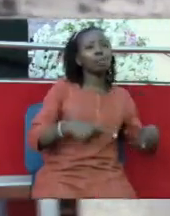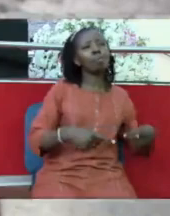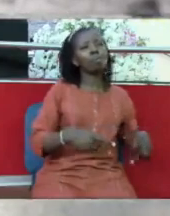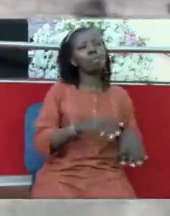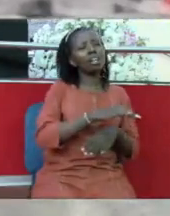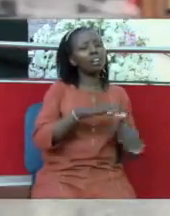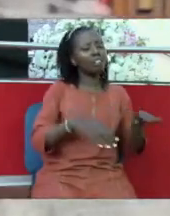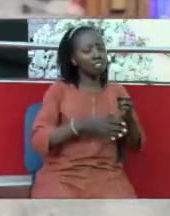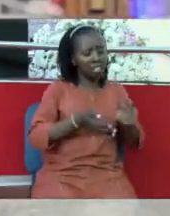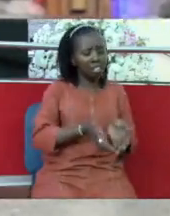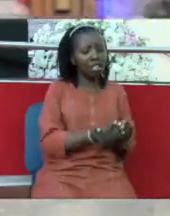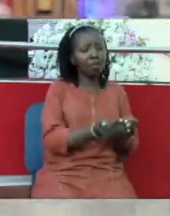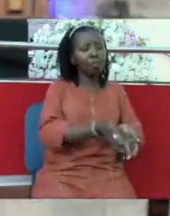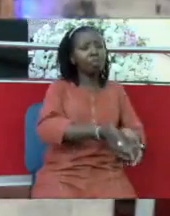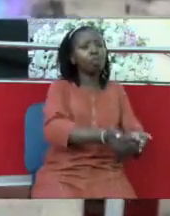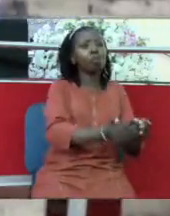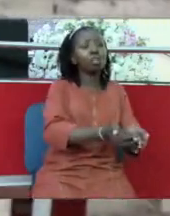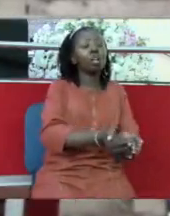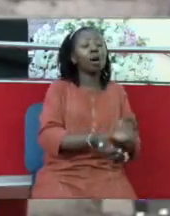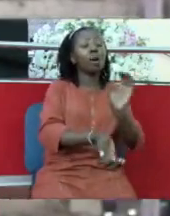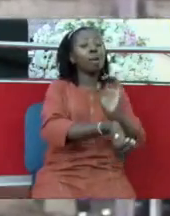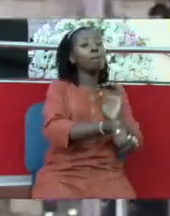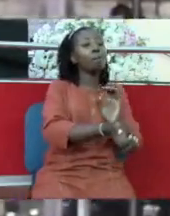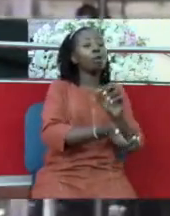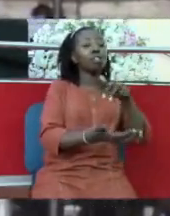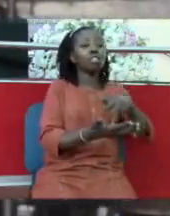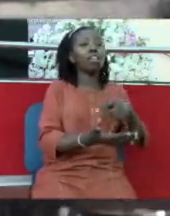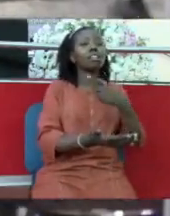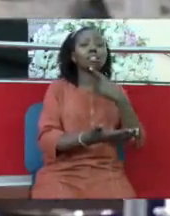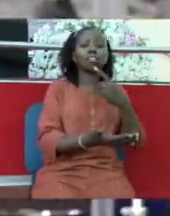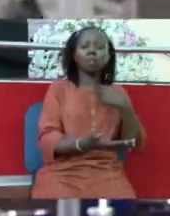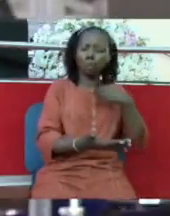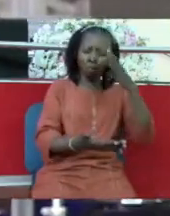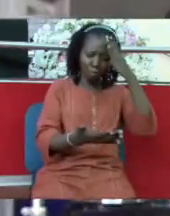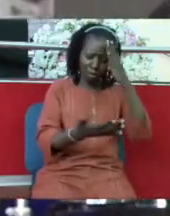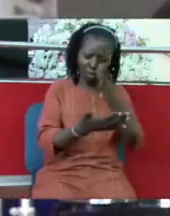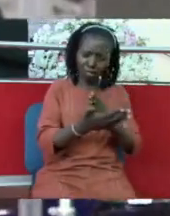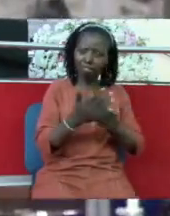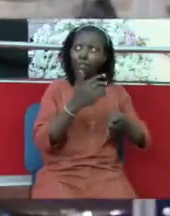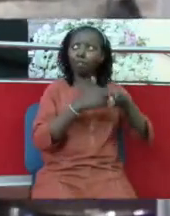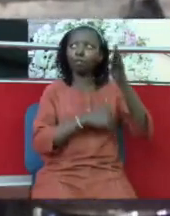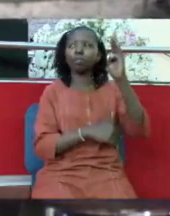boat, he stood up and said, I believe God.